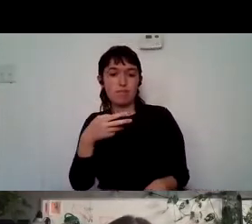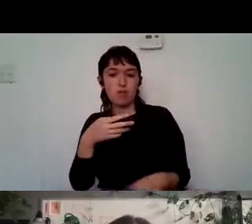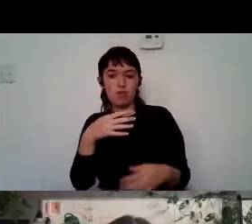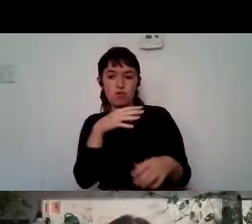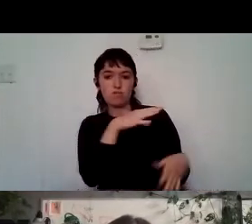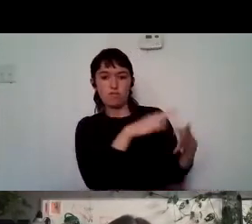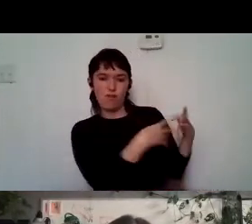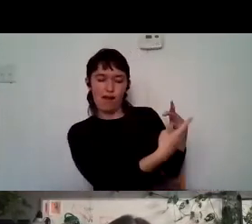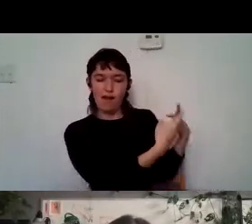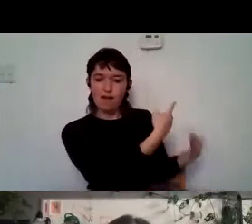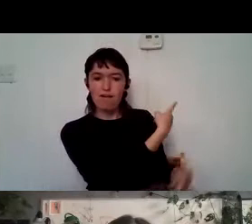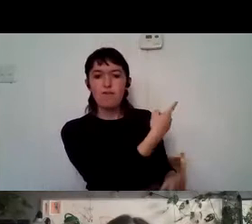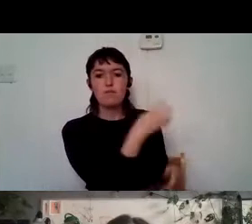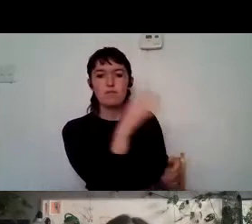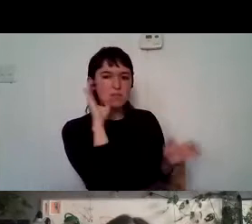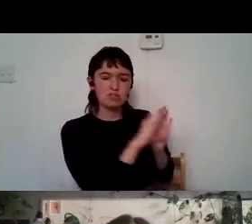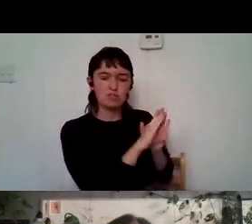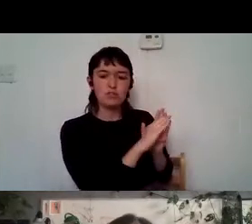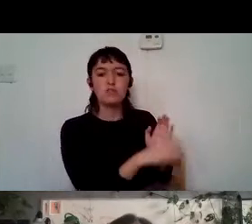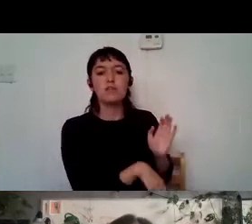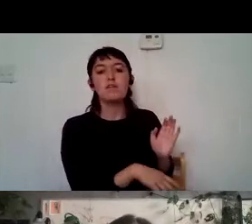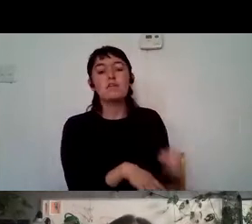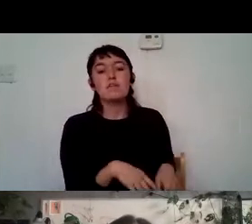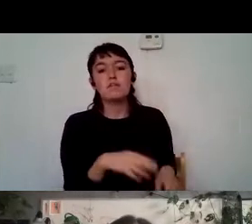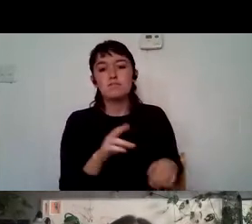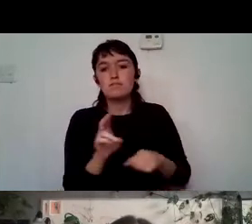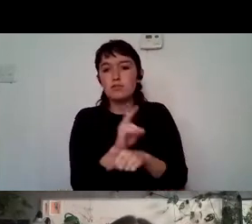I have a lot of colleagues that work on this. So you can do it by